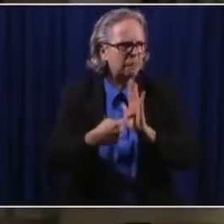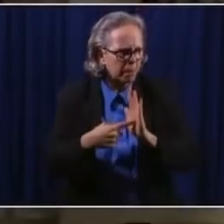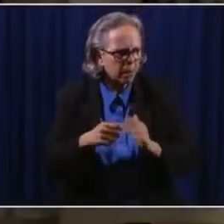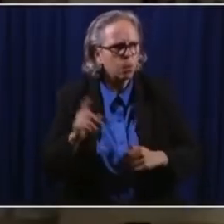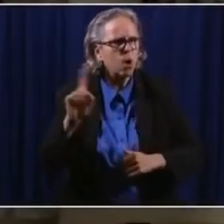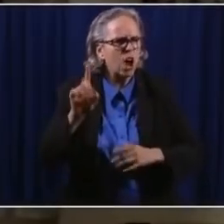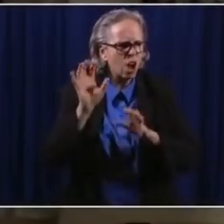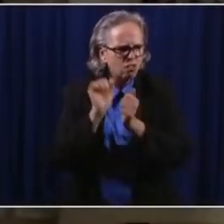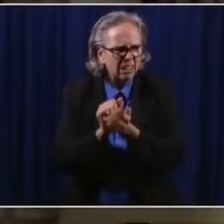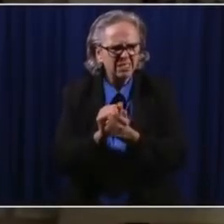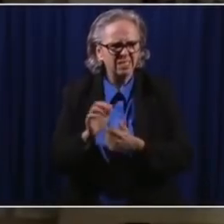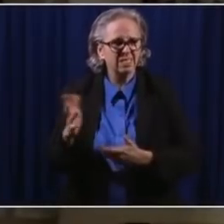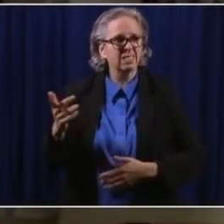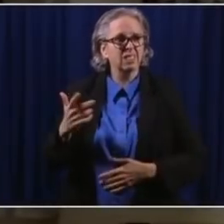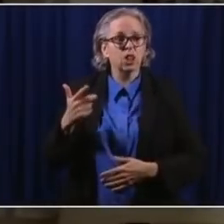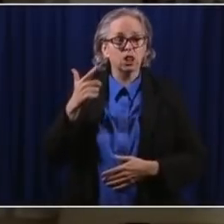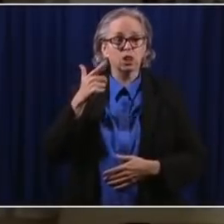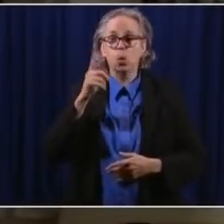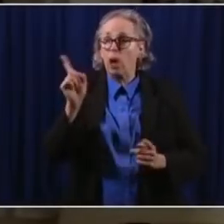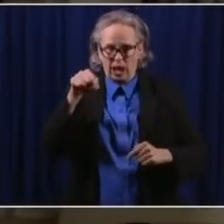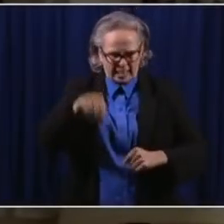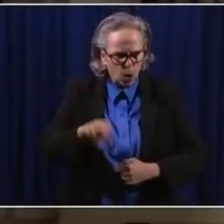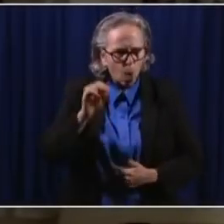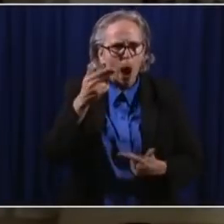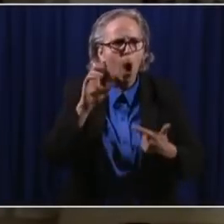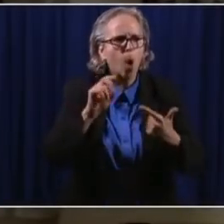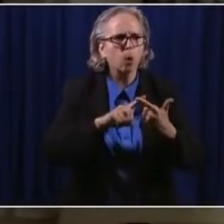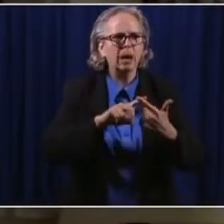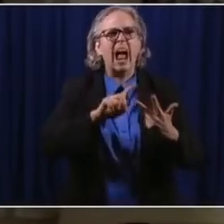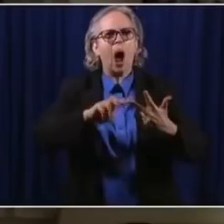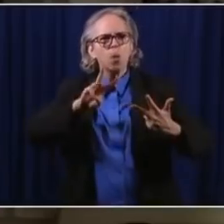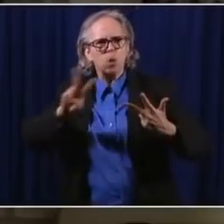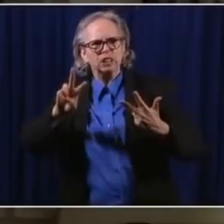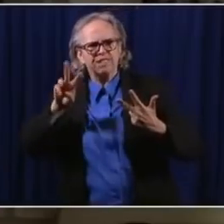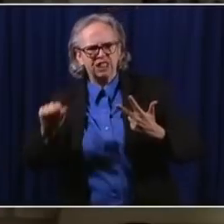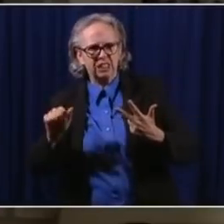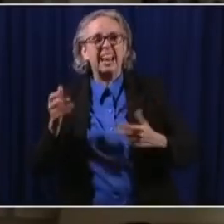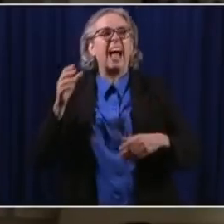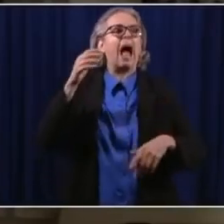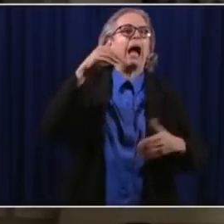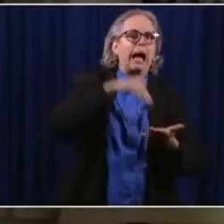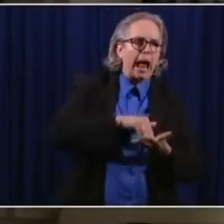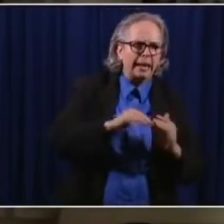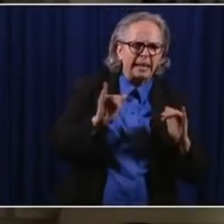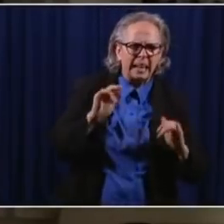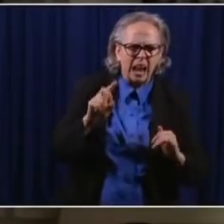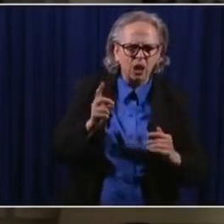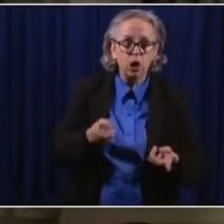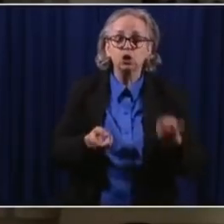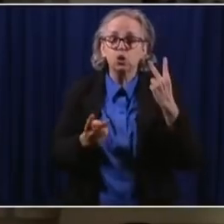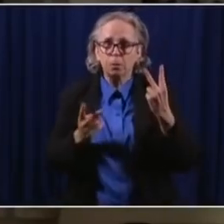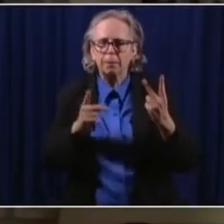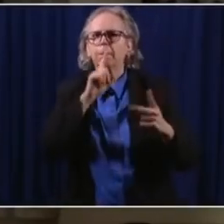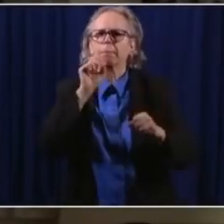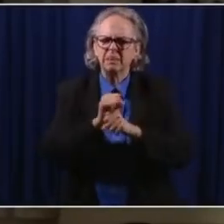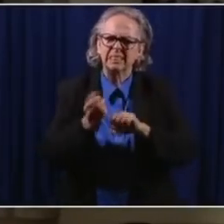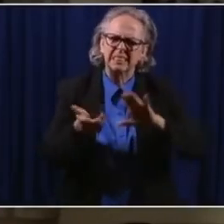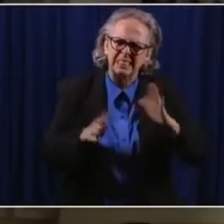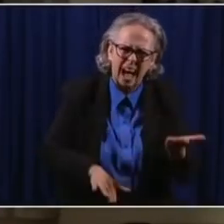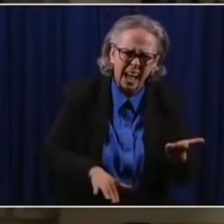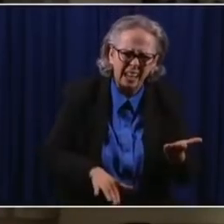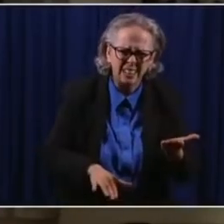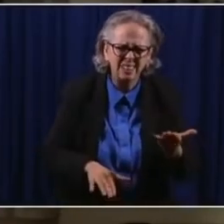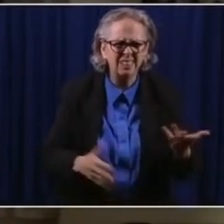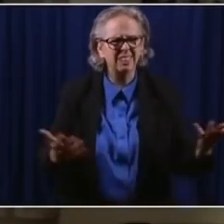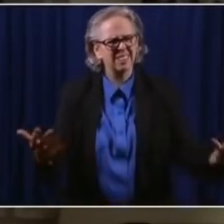in Ohio, West Virginia, and Indiana. 2 people died. The suspect, due to his criminal history, is legally